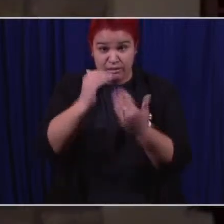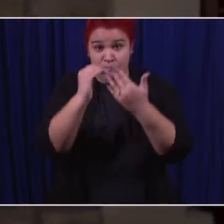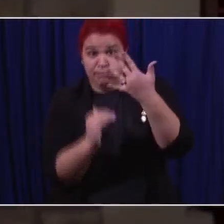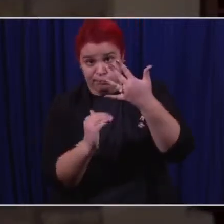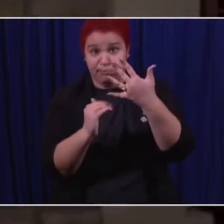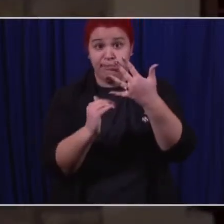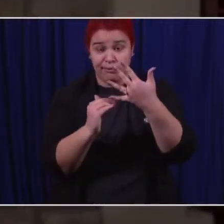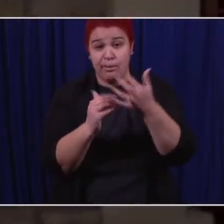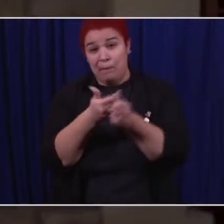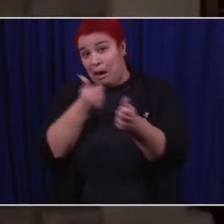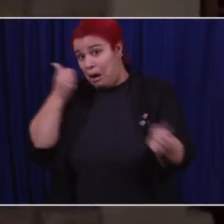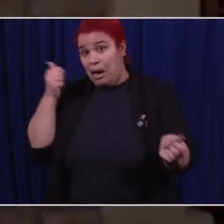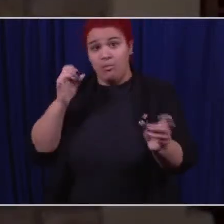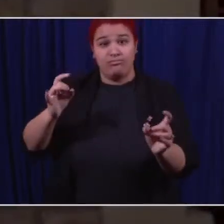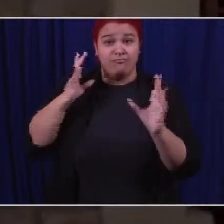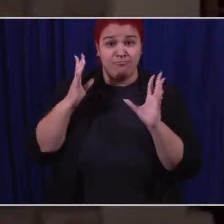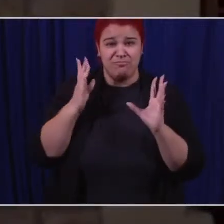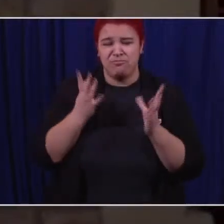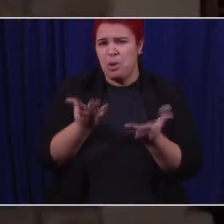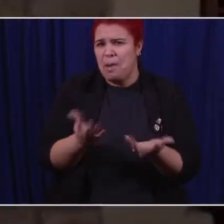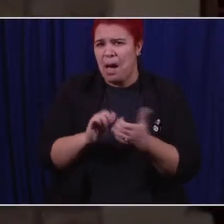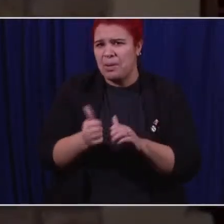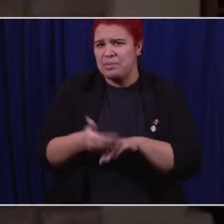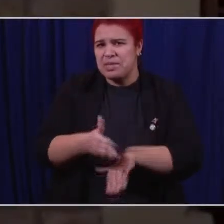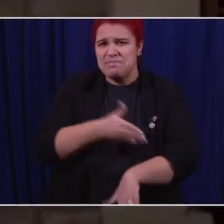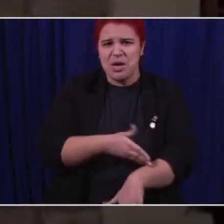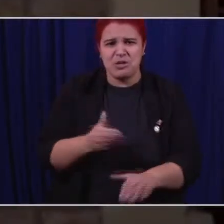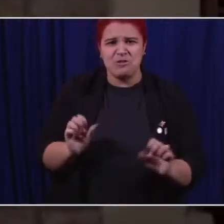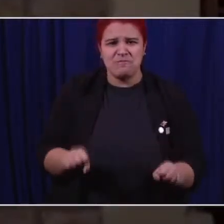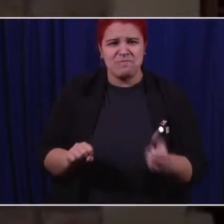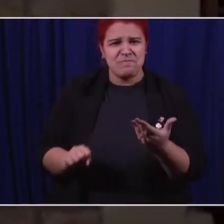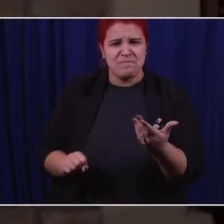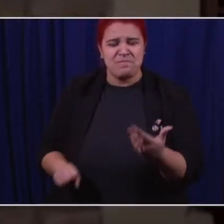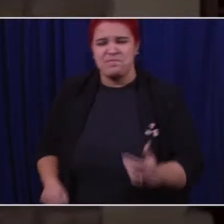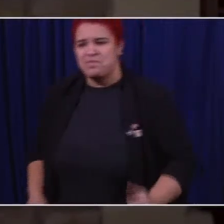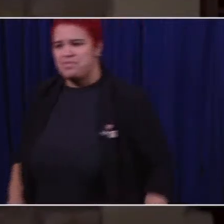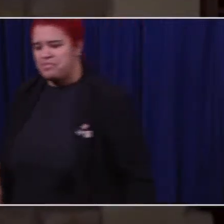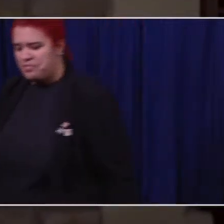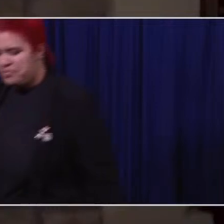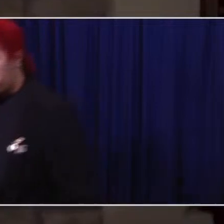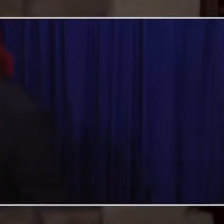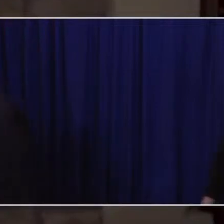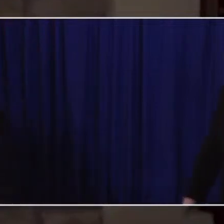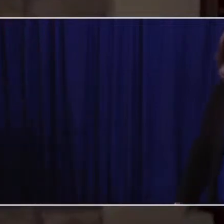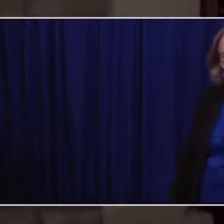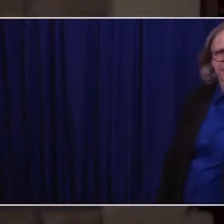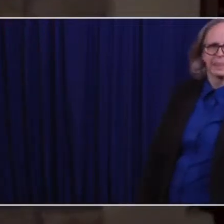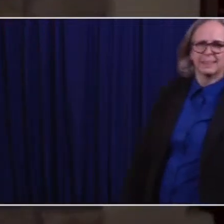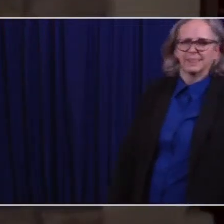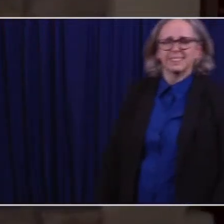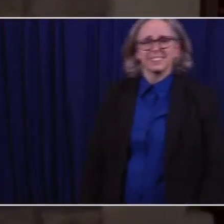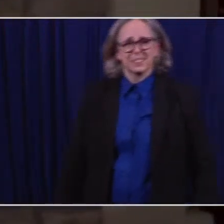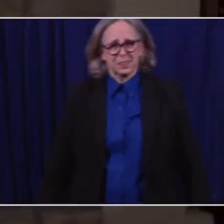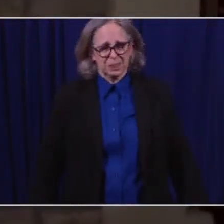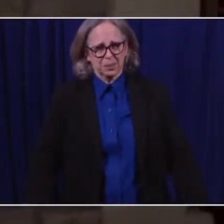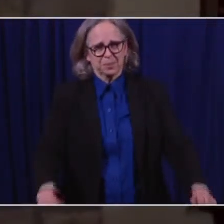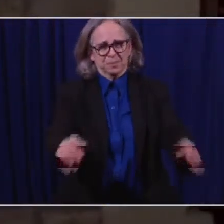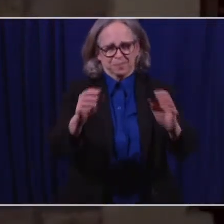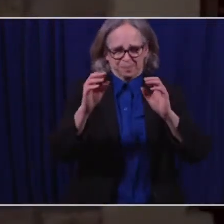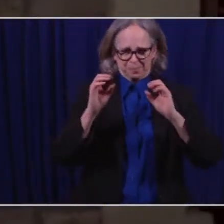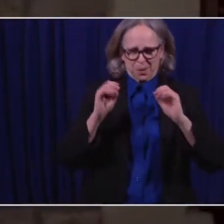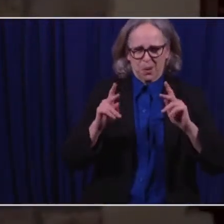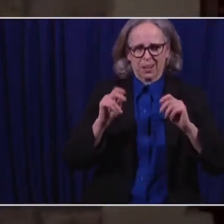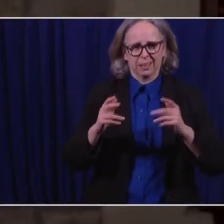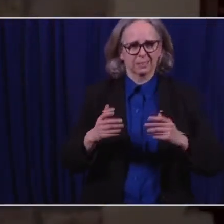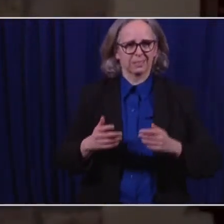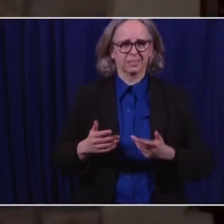Well, I've kind of been over this before, and I know it's very difficult, and I don't explain it maybe very well.